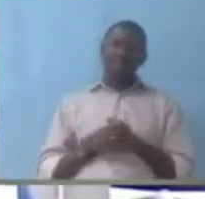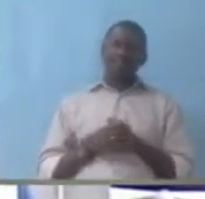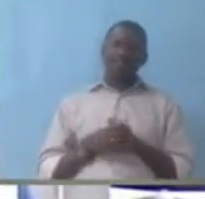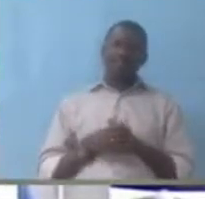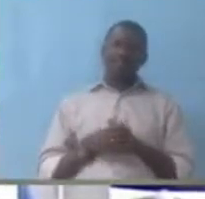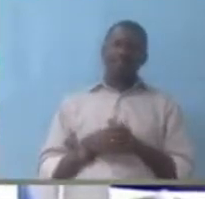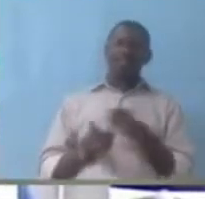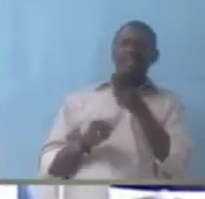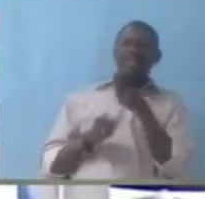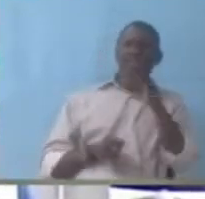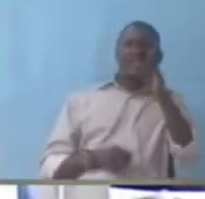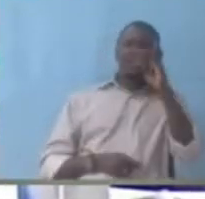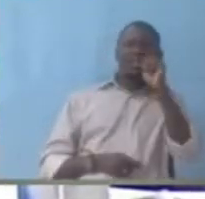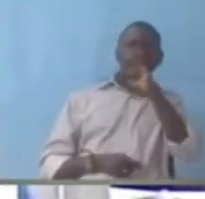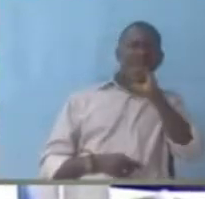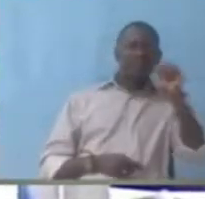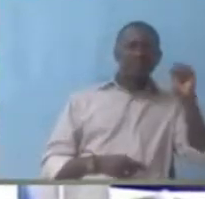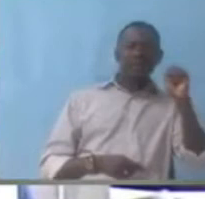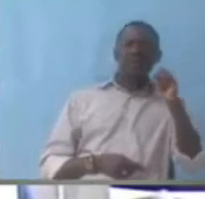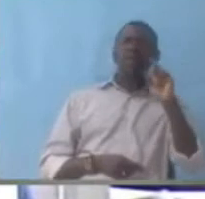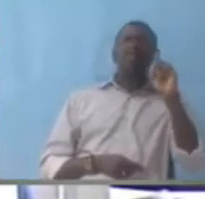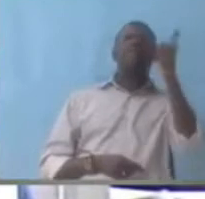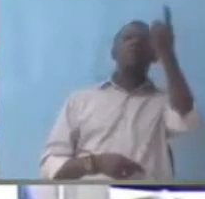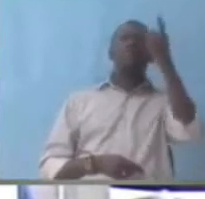And this was the first decree that was